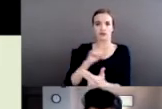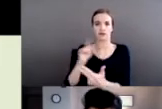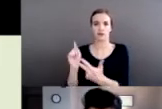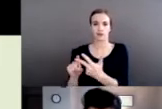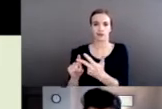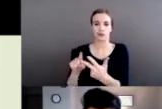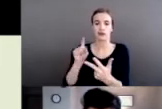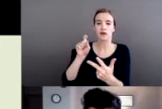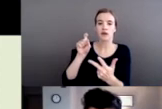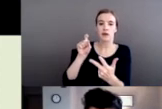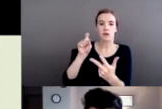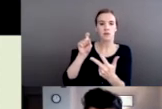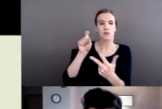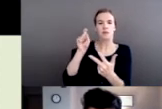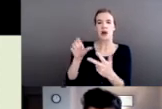victimization happens.